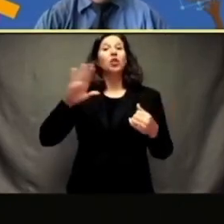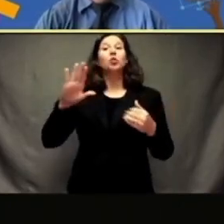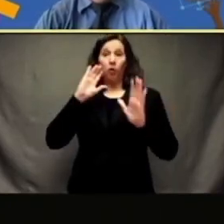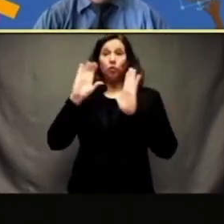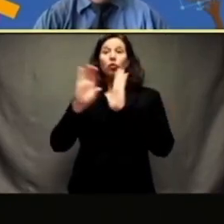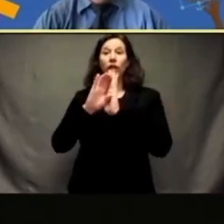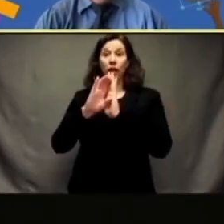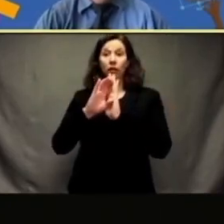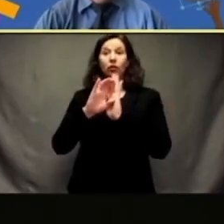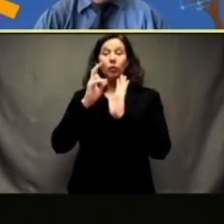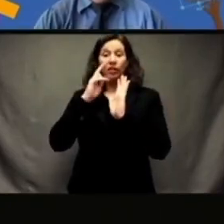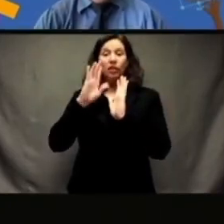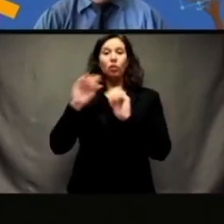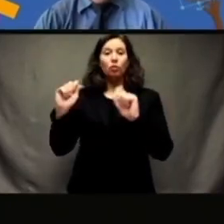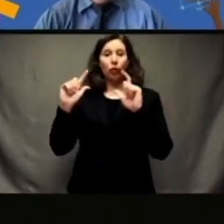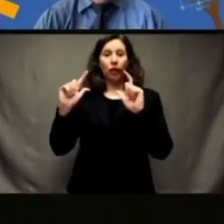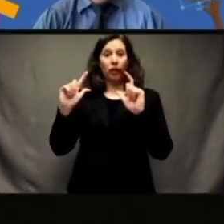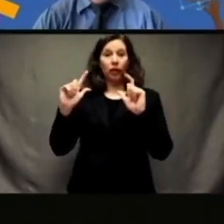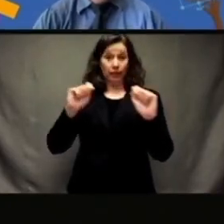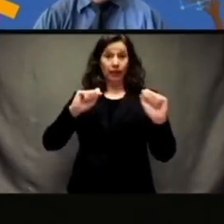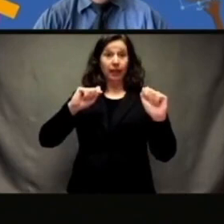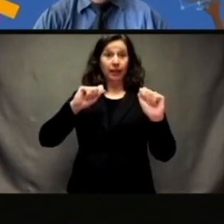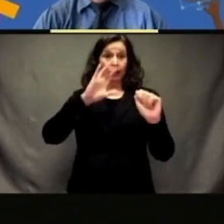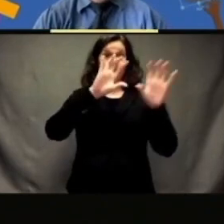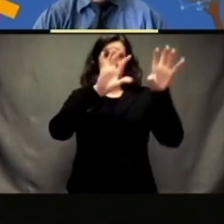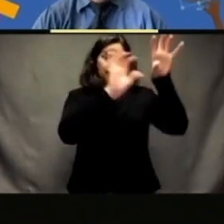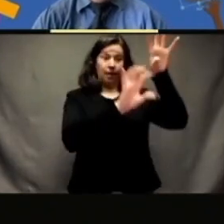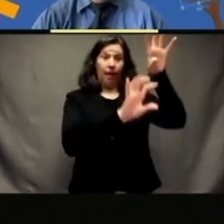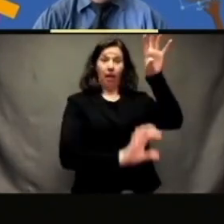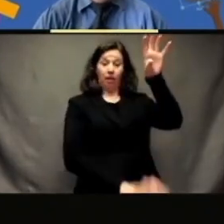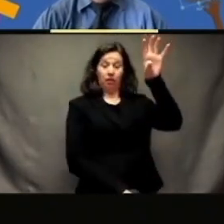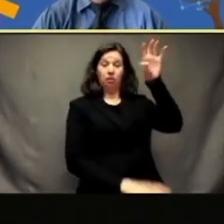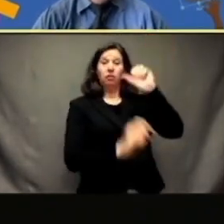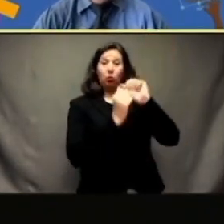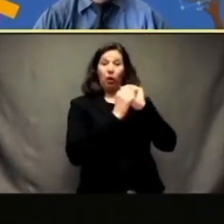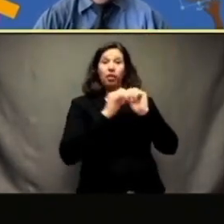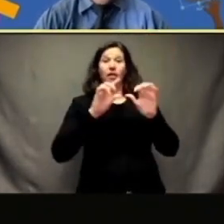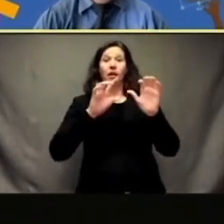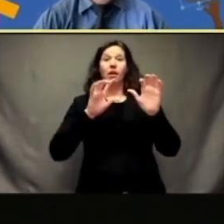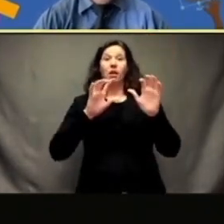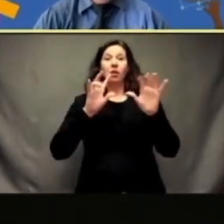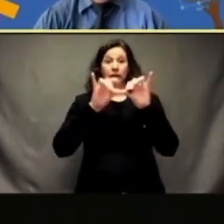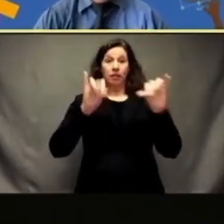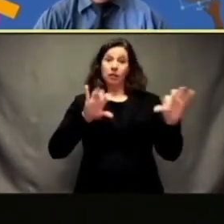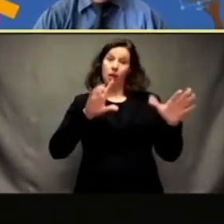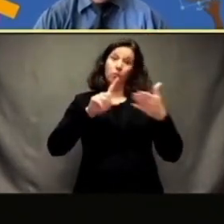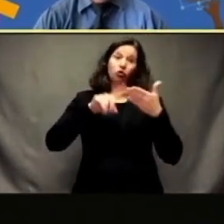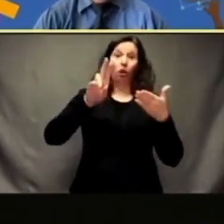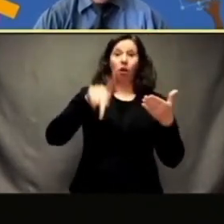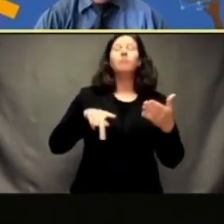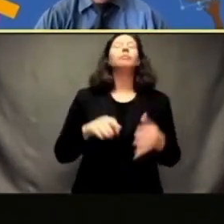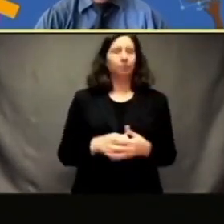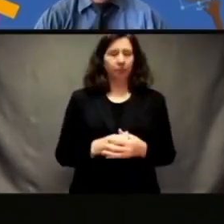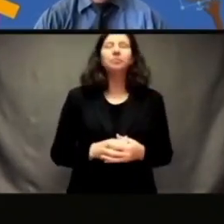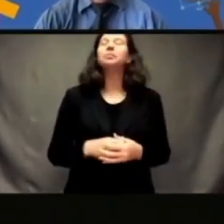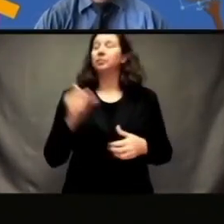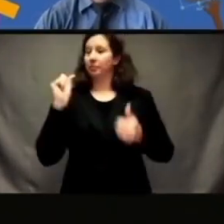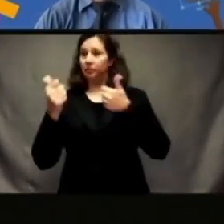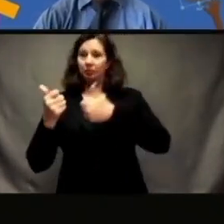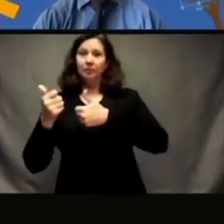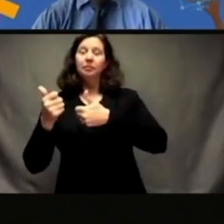screen. The slides system Yes, checkup. we see the slides. Yes, we see it. Excellent. Okay, so